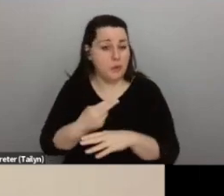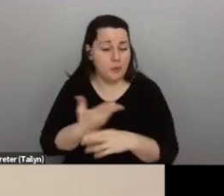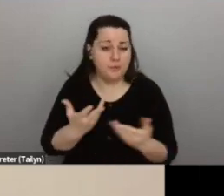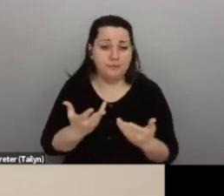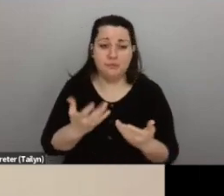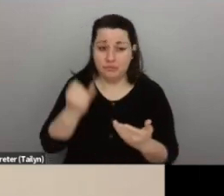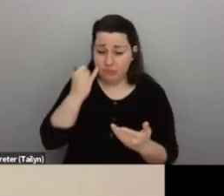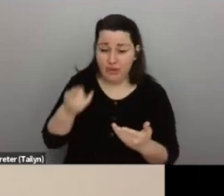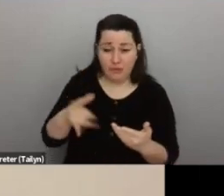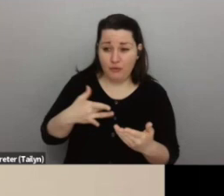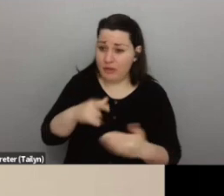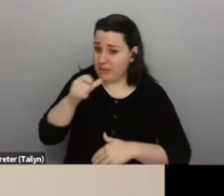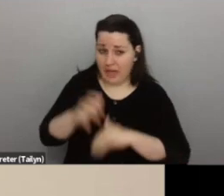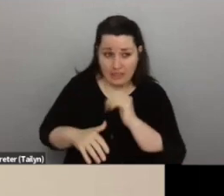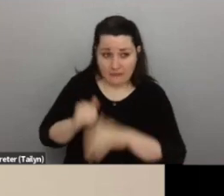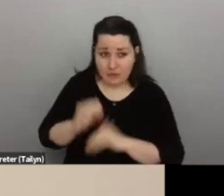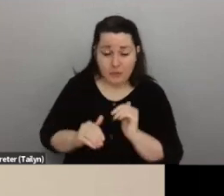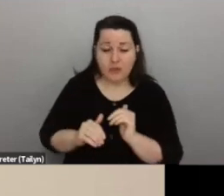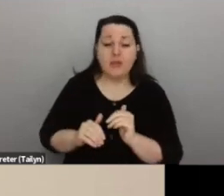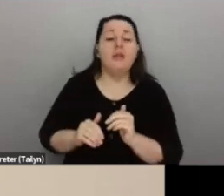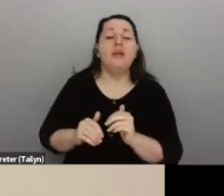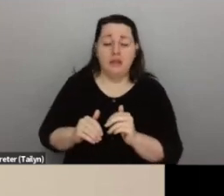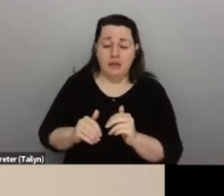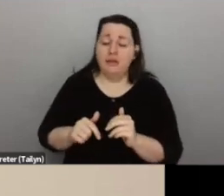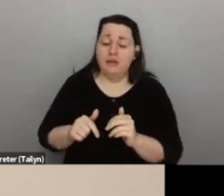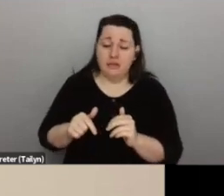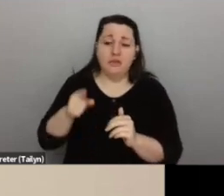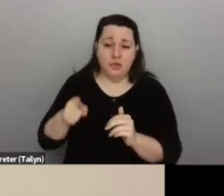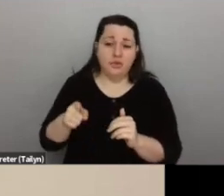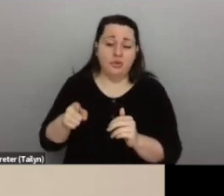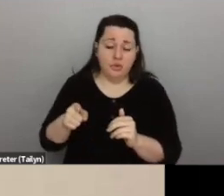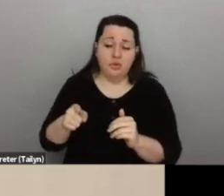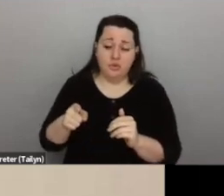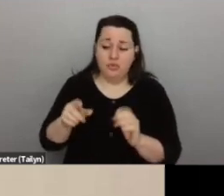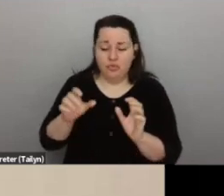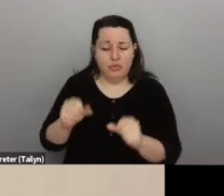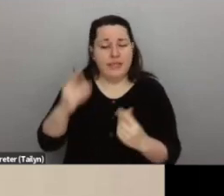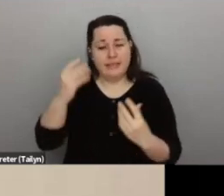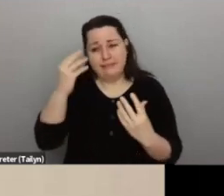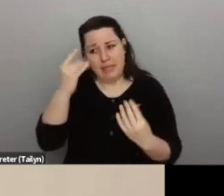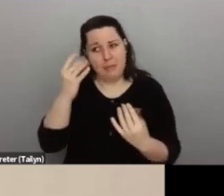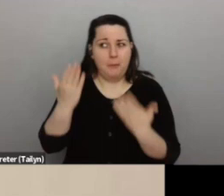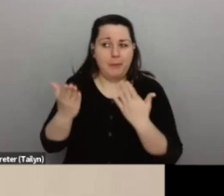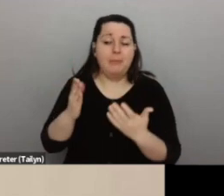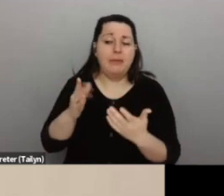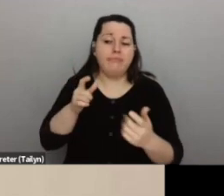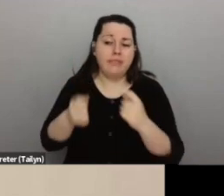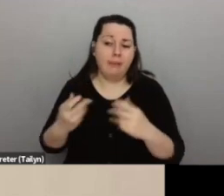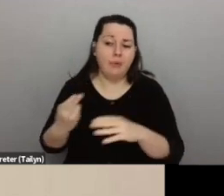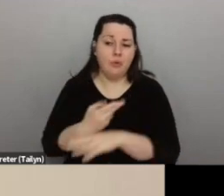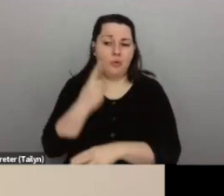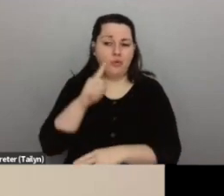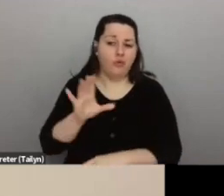those of you that are not comfortable, this is something that you can consider adapting and using for your own